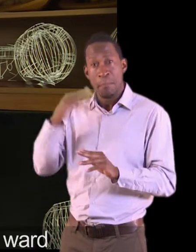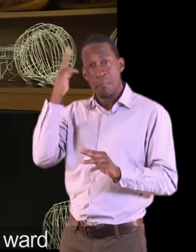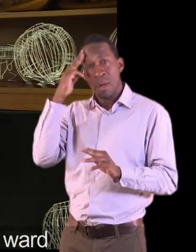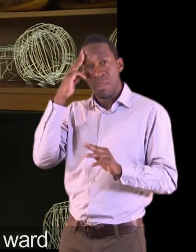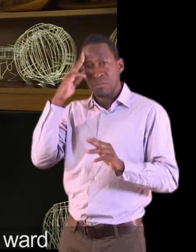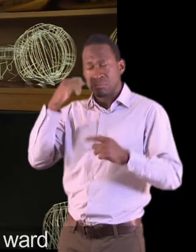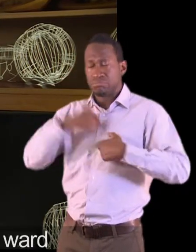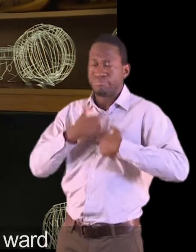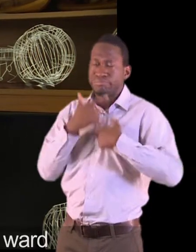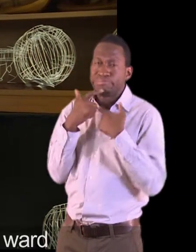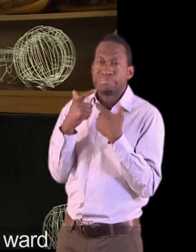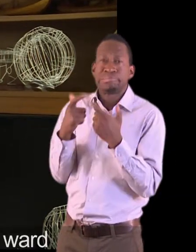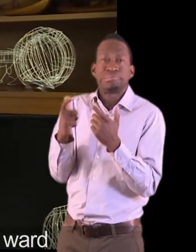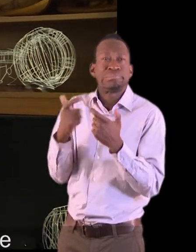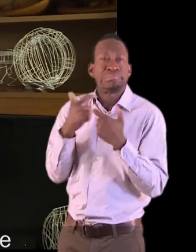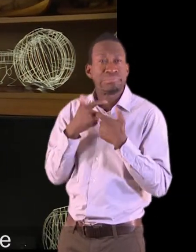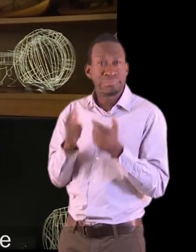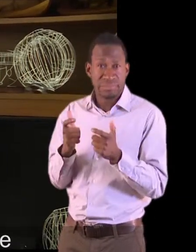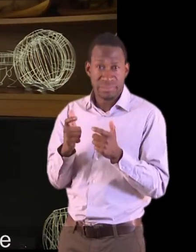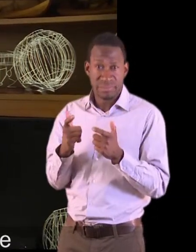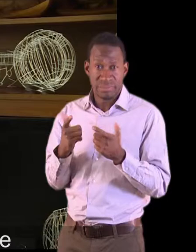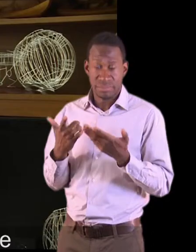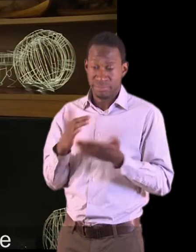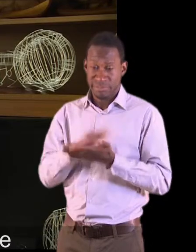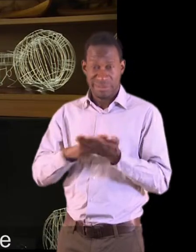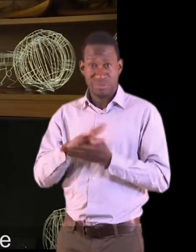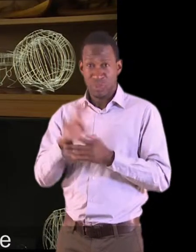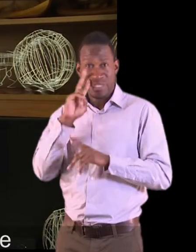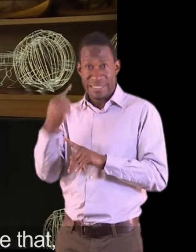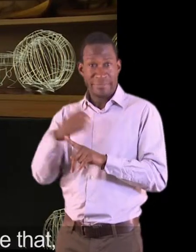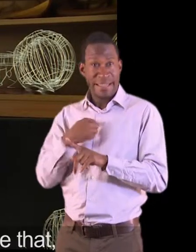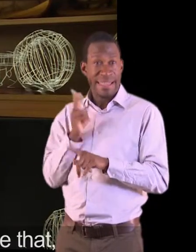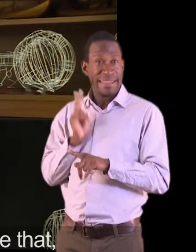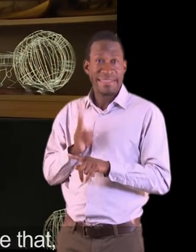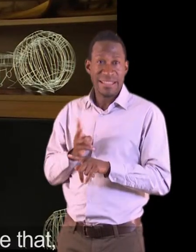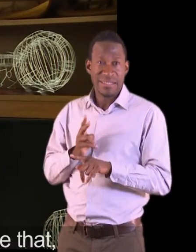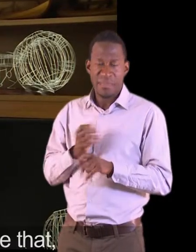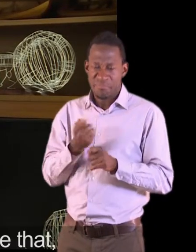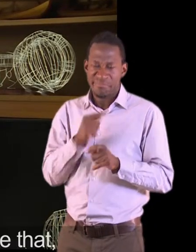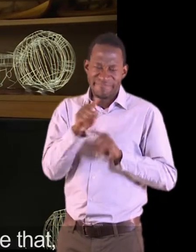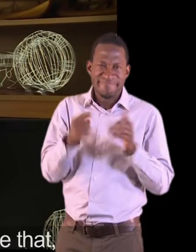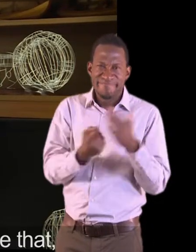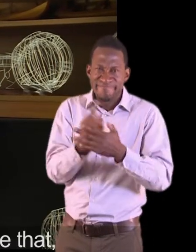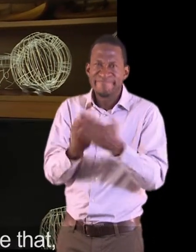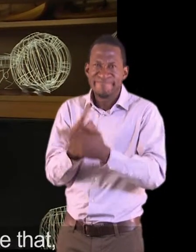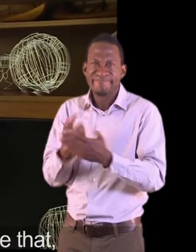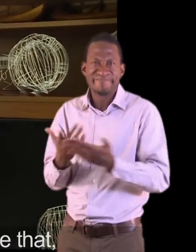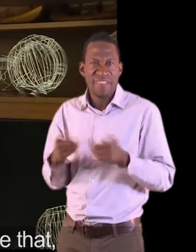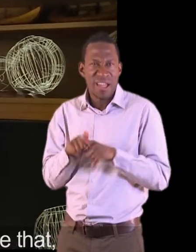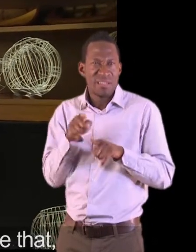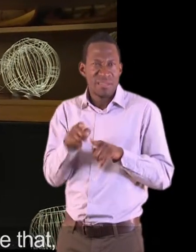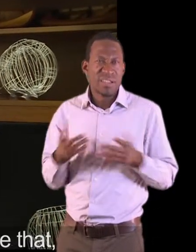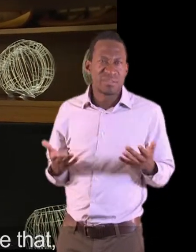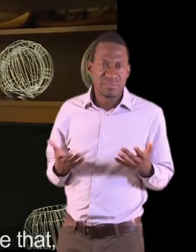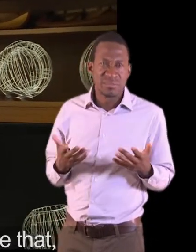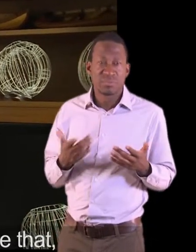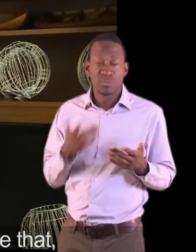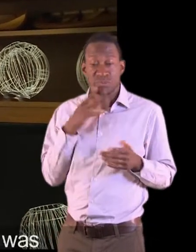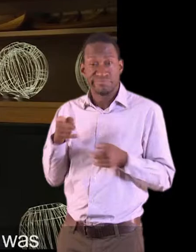down the ward with my mother screaming out that she wouldn't see me again, you know. Sort of odds and ends like that, you know. It's